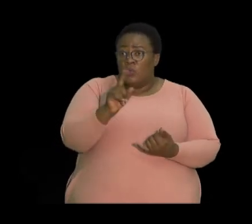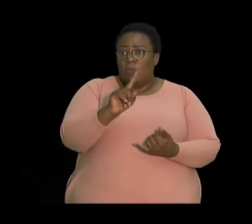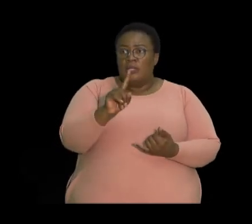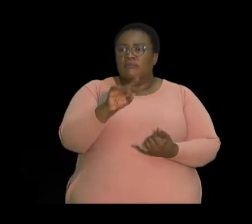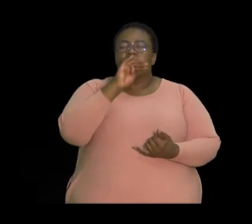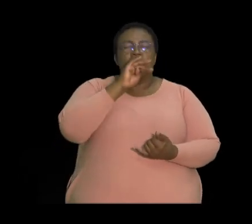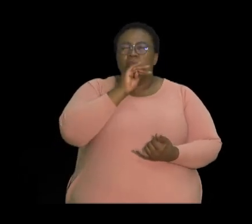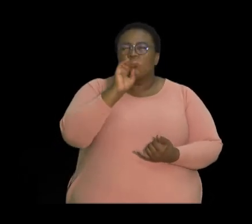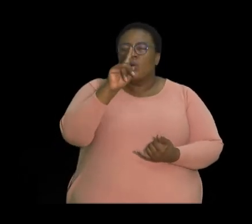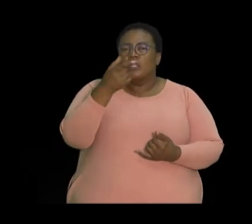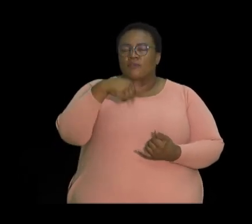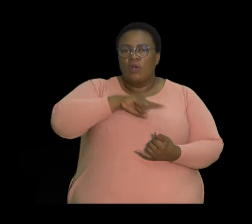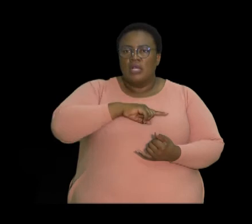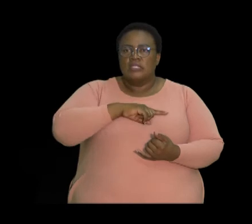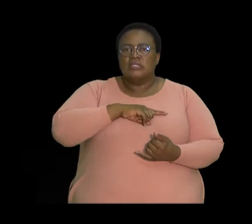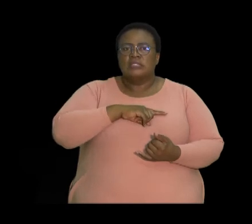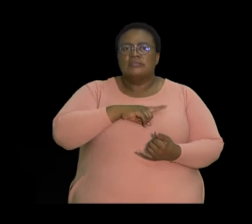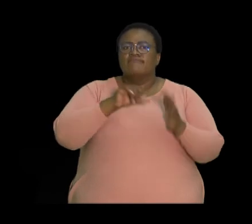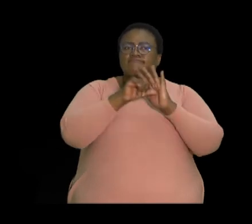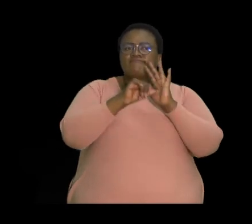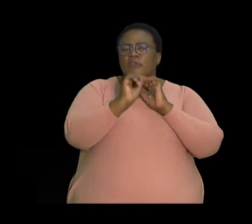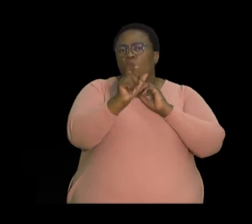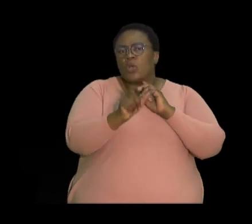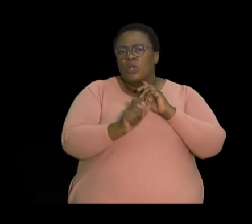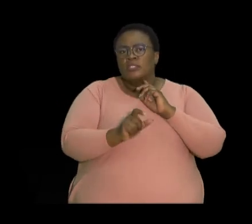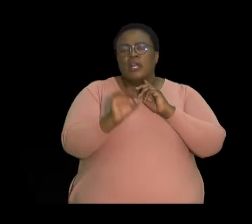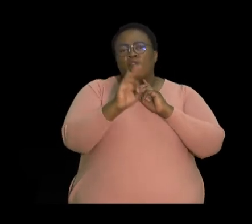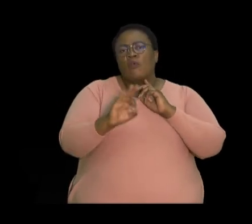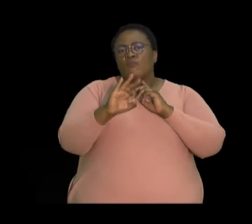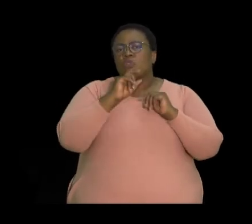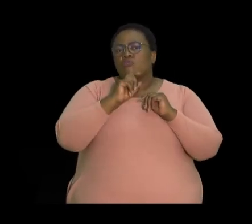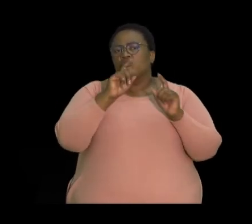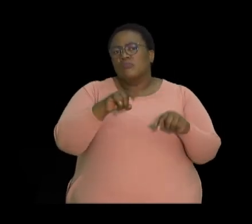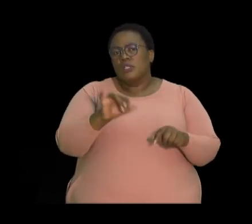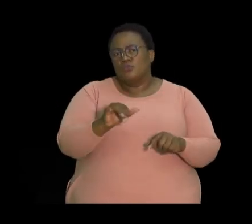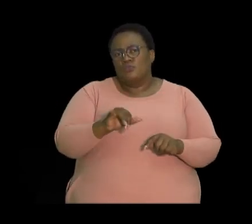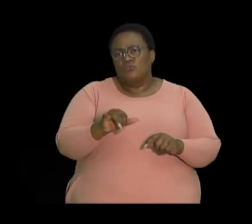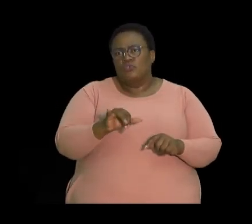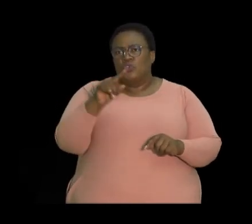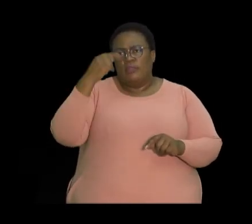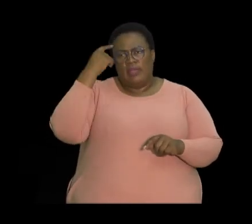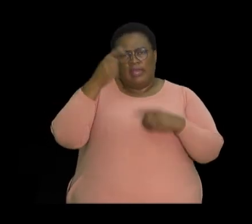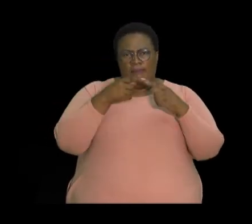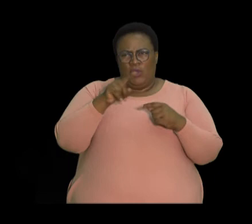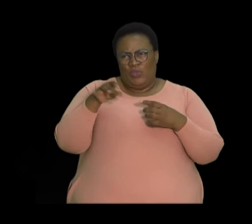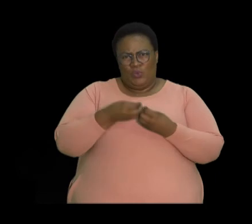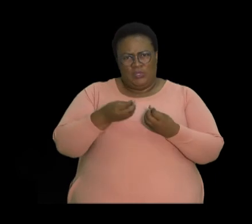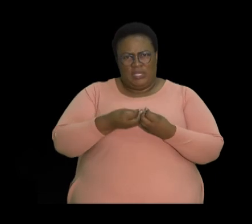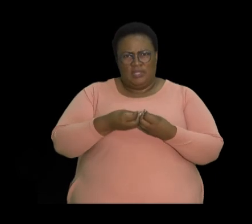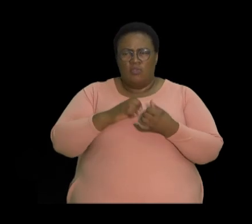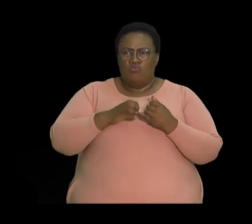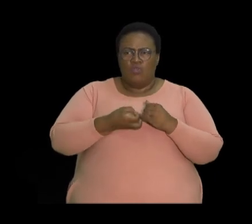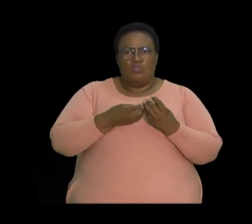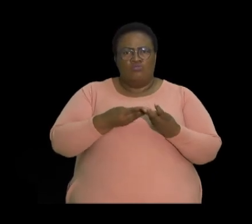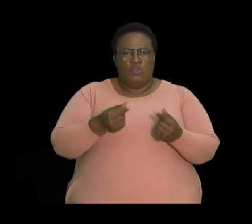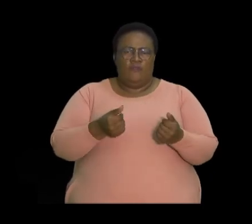question is like that, what does it mean for us? What are the keywords? What formula must we use? See, so you think about